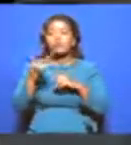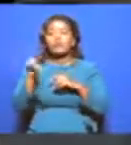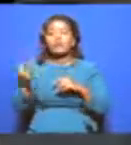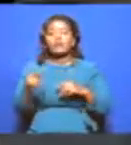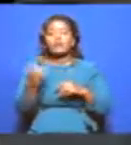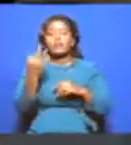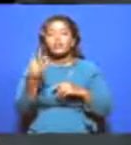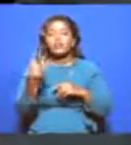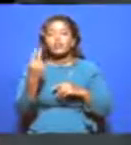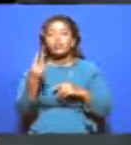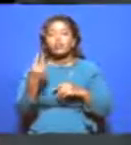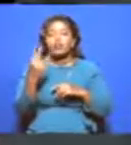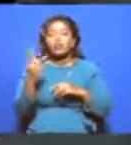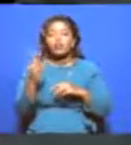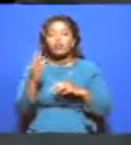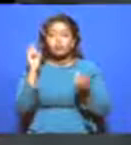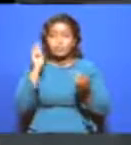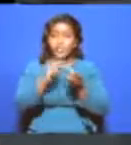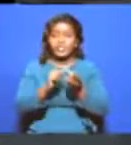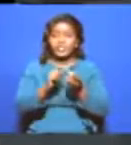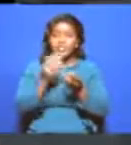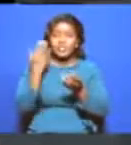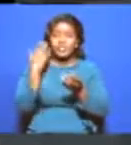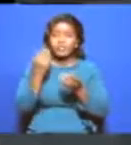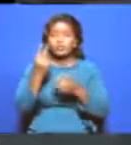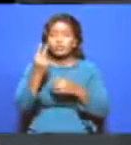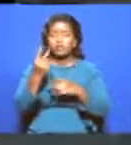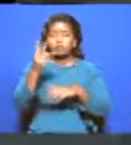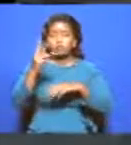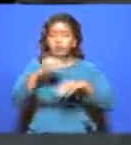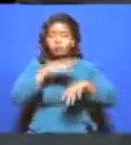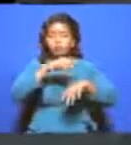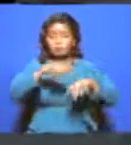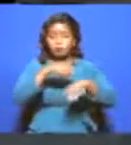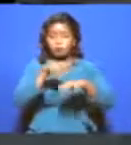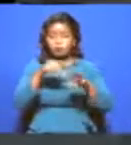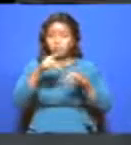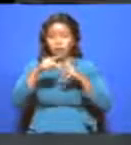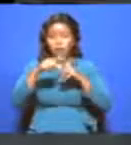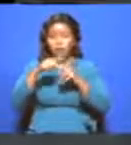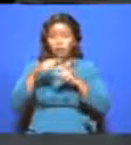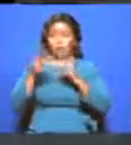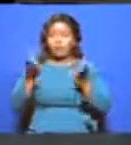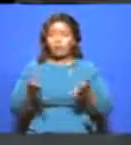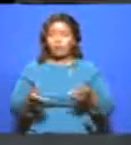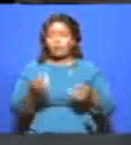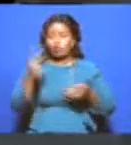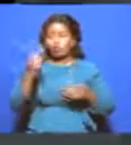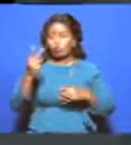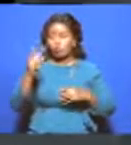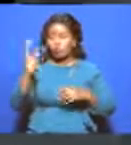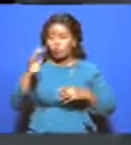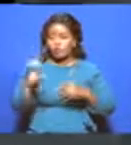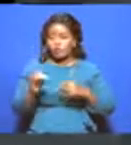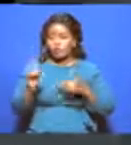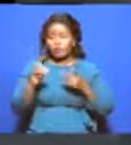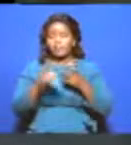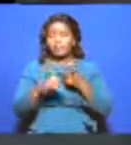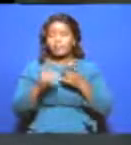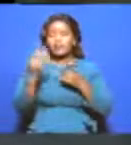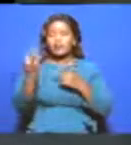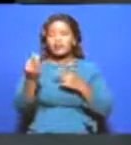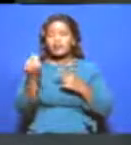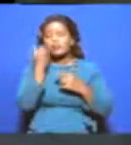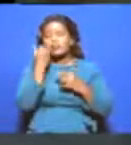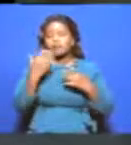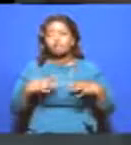2,324 tested in the last 24 hours. The positivity rate is now at 2%. Three patients have succumbed to the